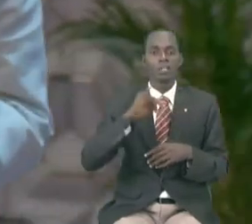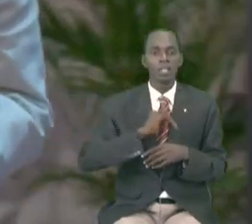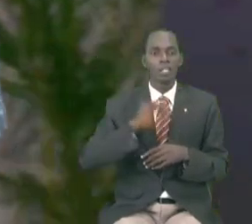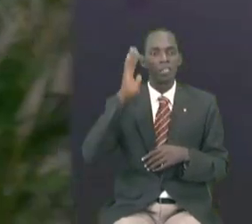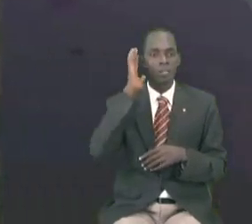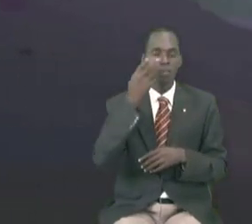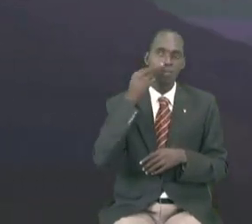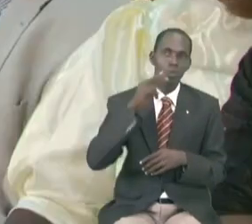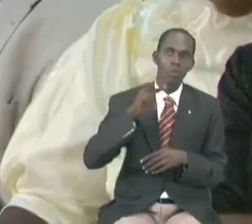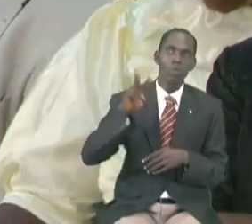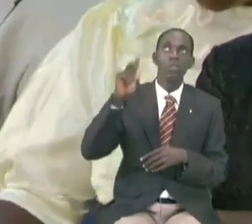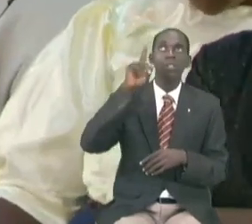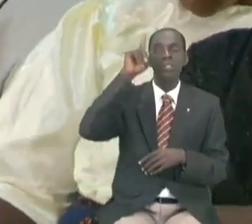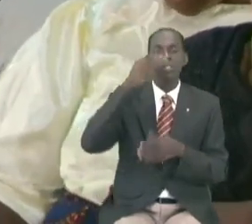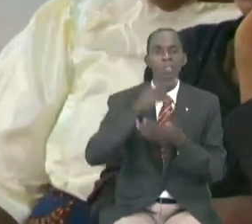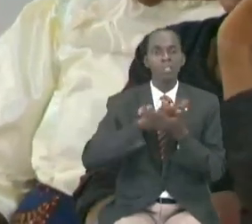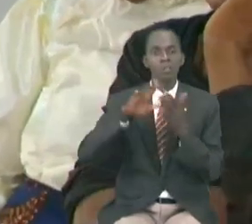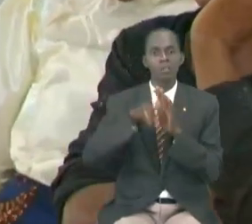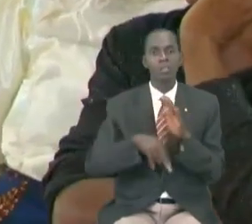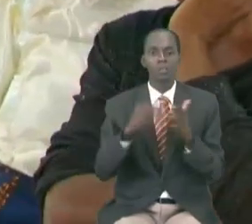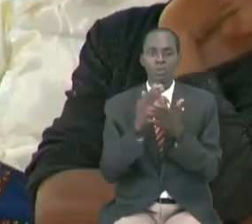Say amen. Amen.